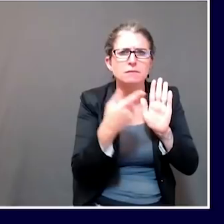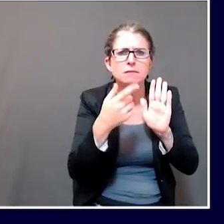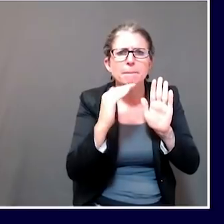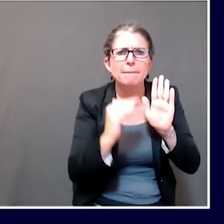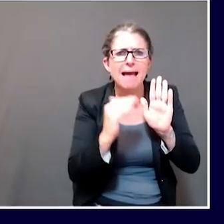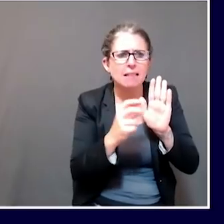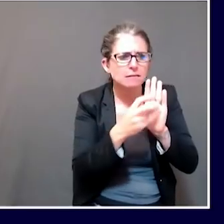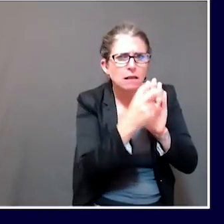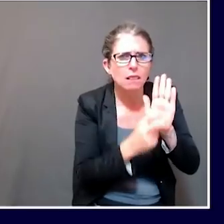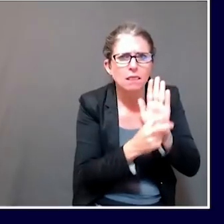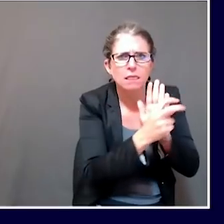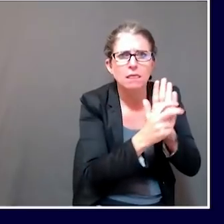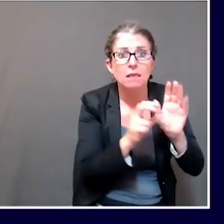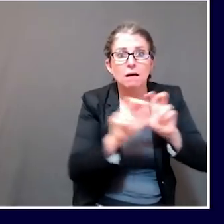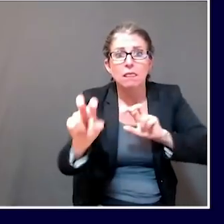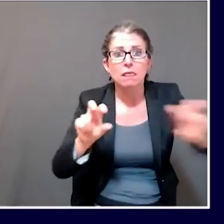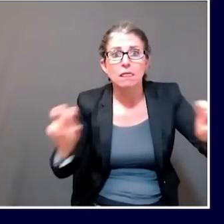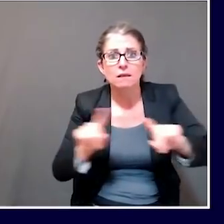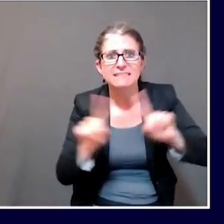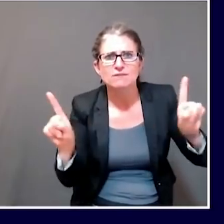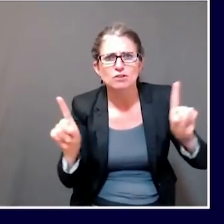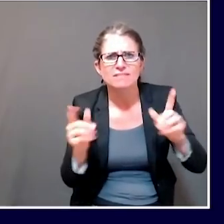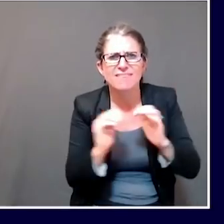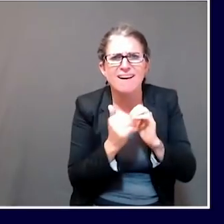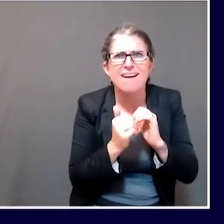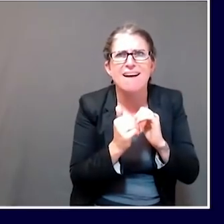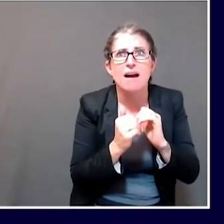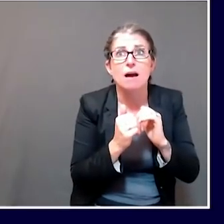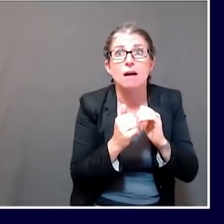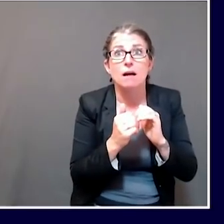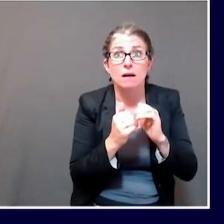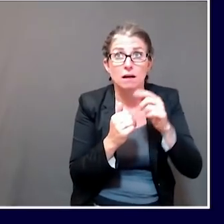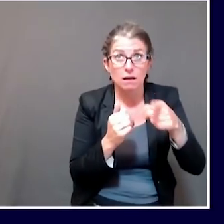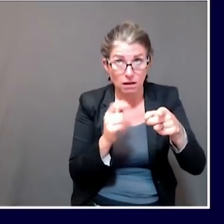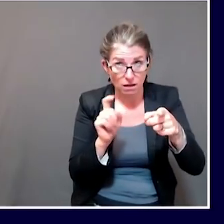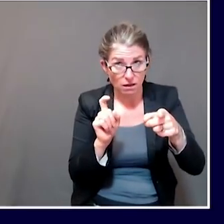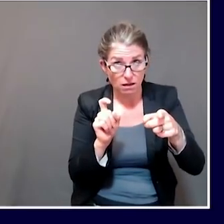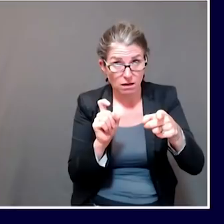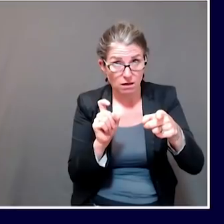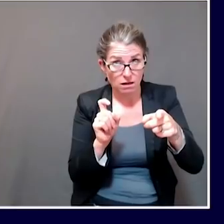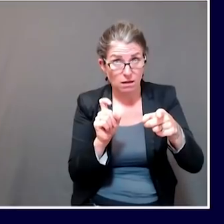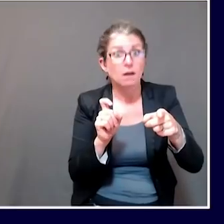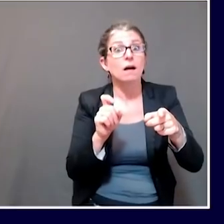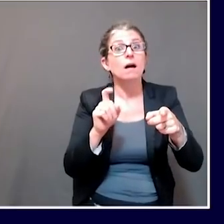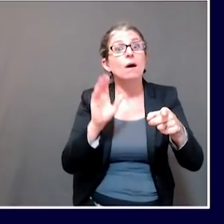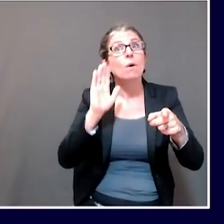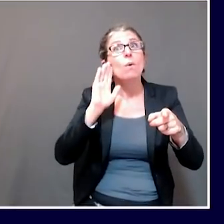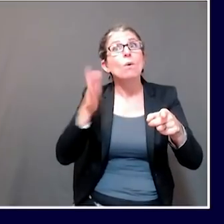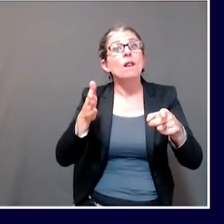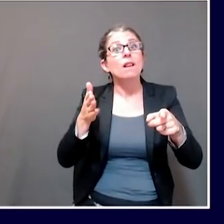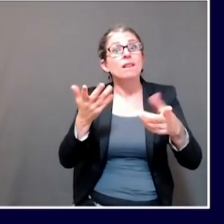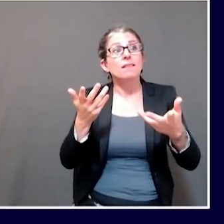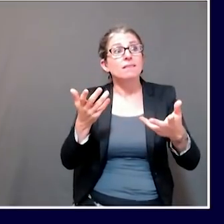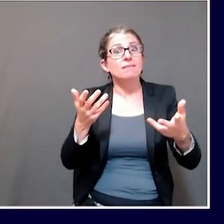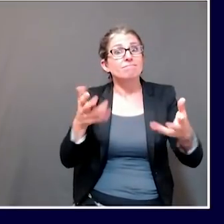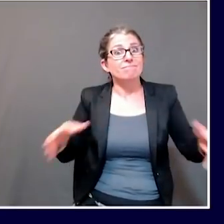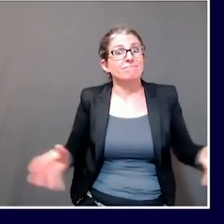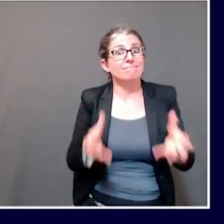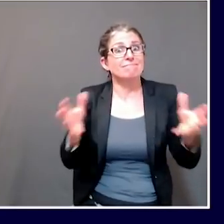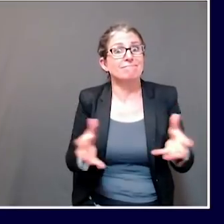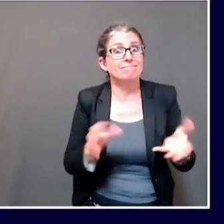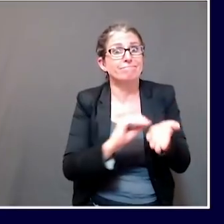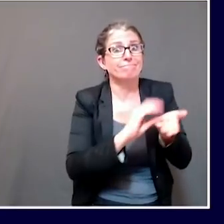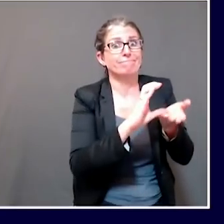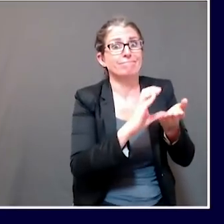state's going to need to save money, and responding to the pandemic is going to cost money. Sure. So, Patrick, the answer to your first question is